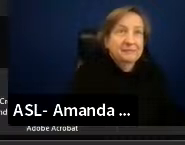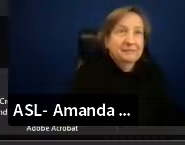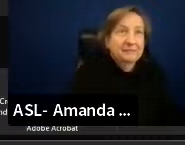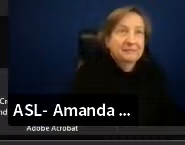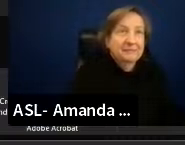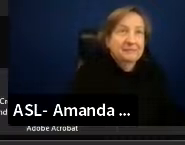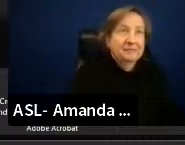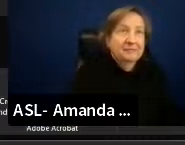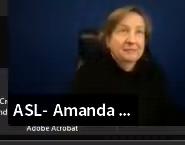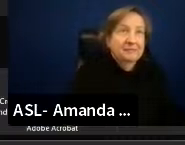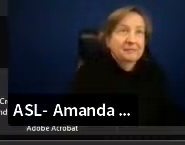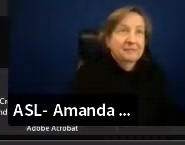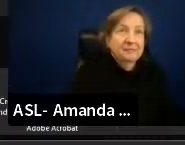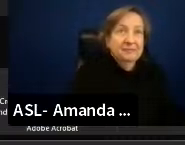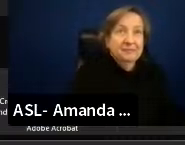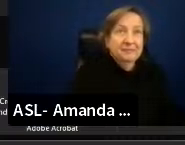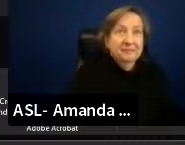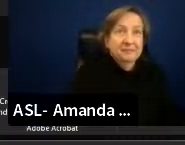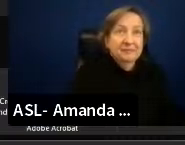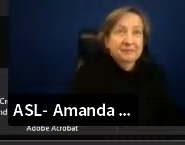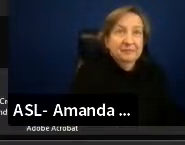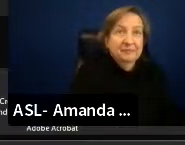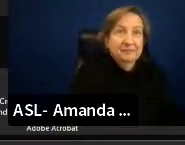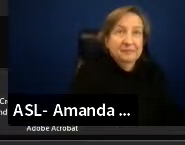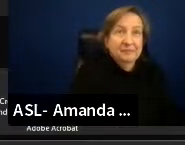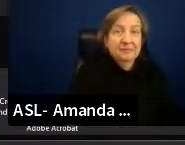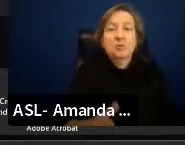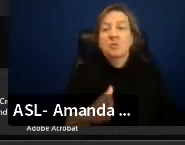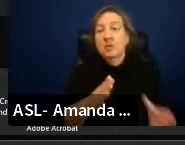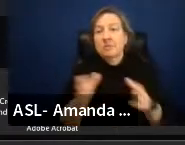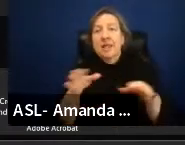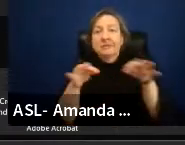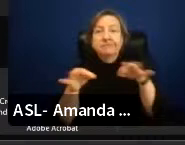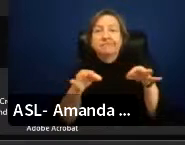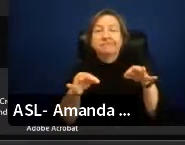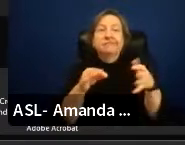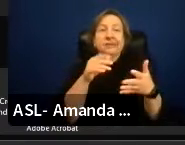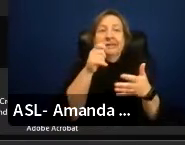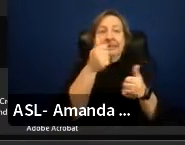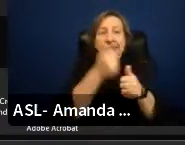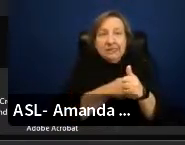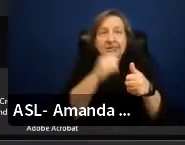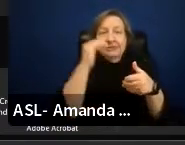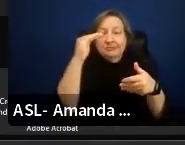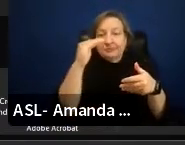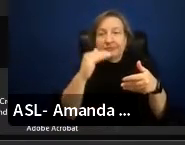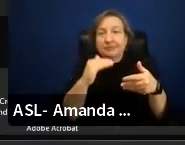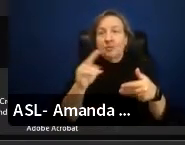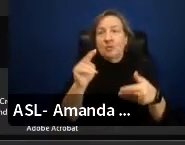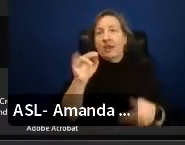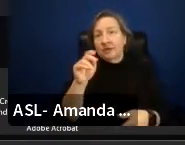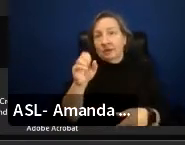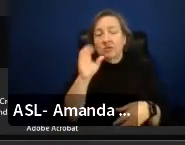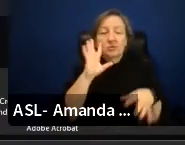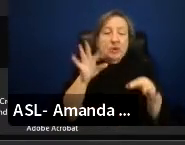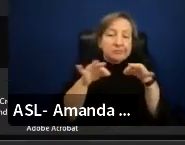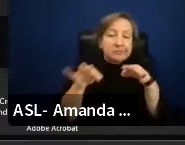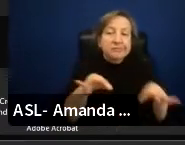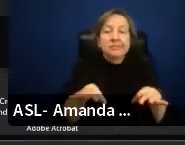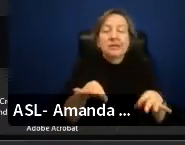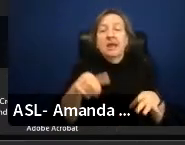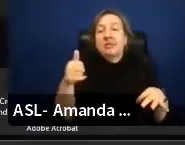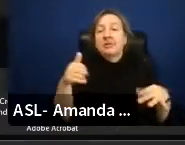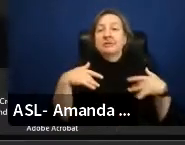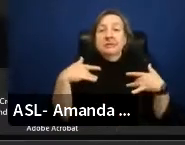to take you through one by one, and we have some notes here that we'll talk through. Another exciting piece is that now that